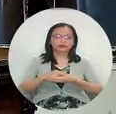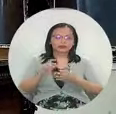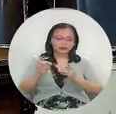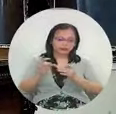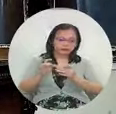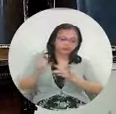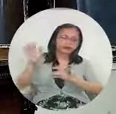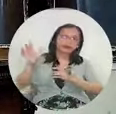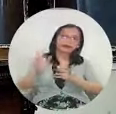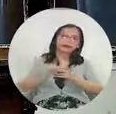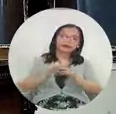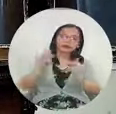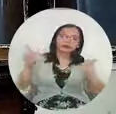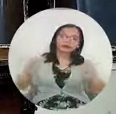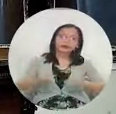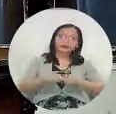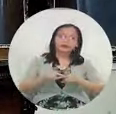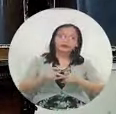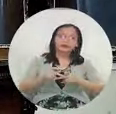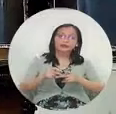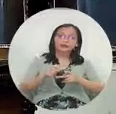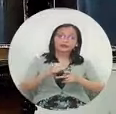went, beside the river.